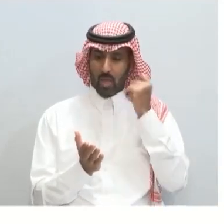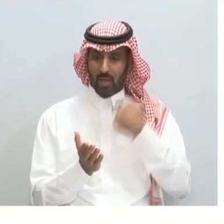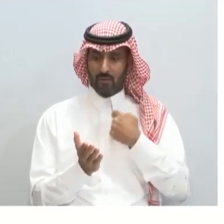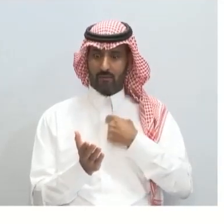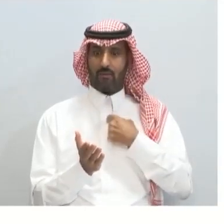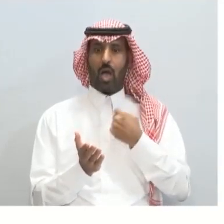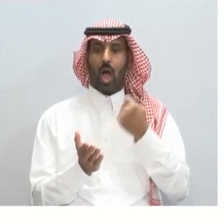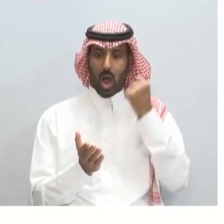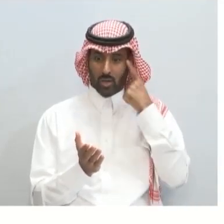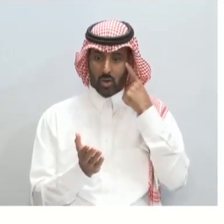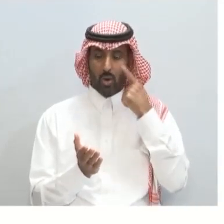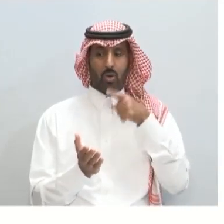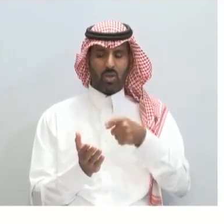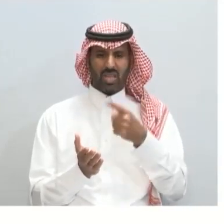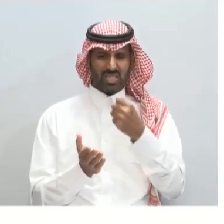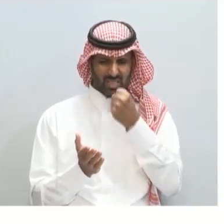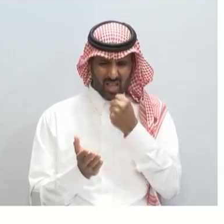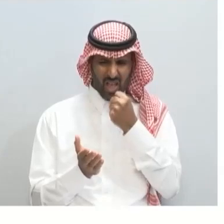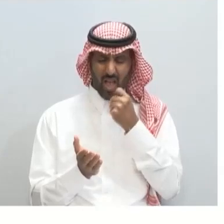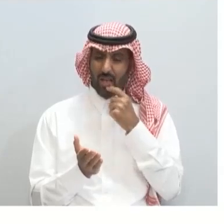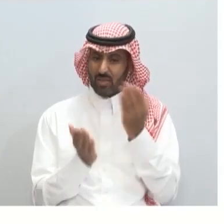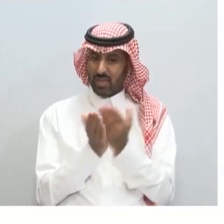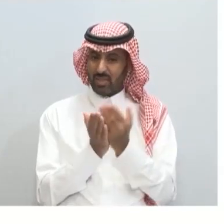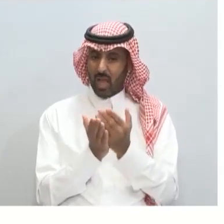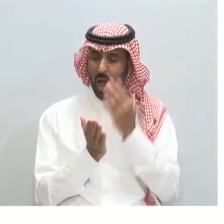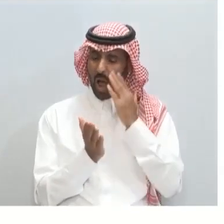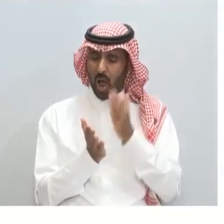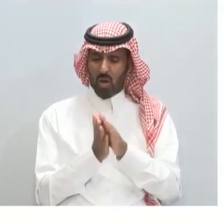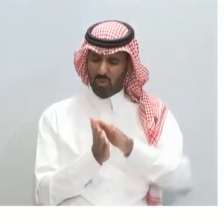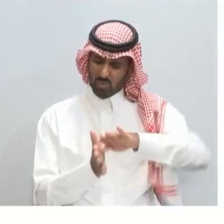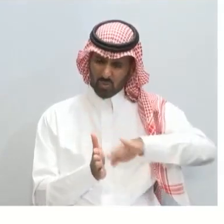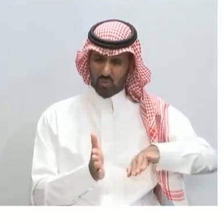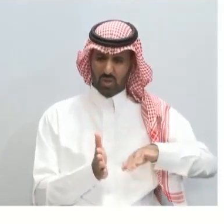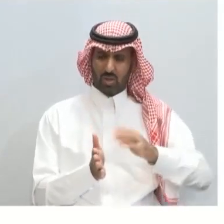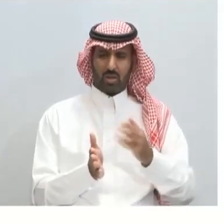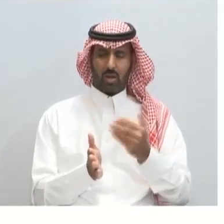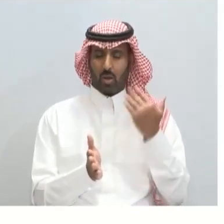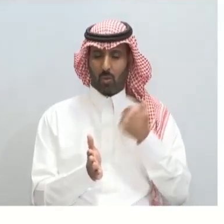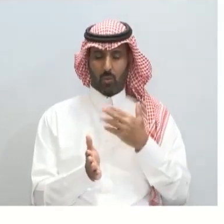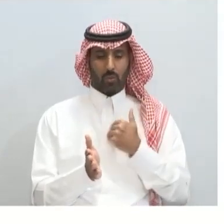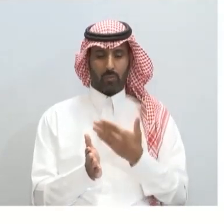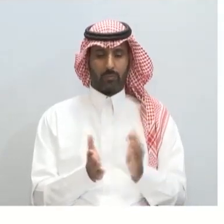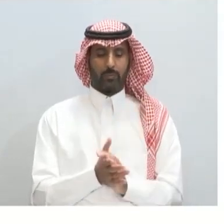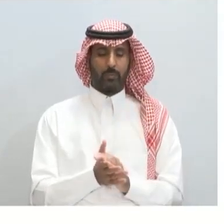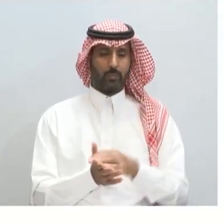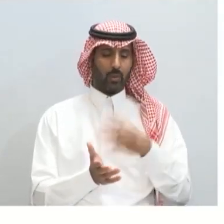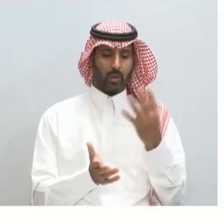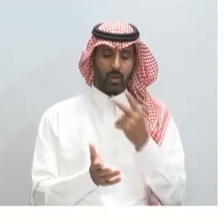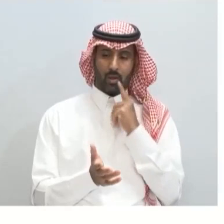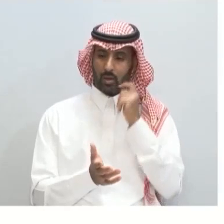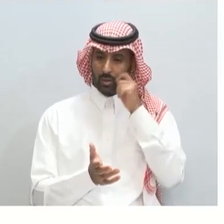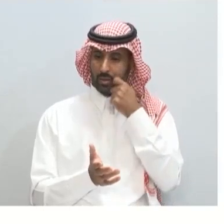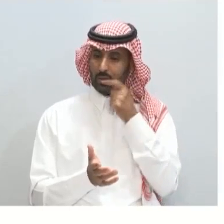had known how hard this course would be I wouldn't have taken it number number four he